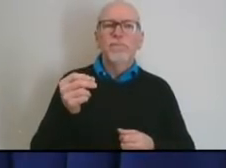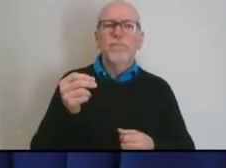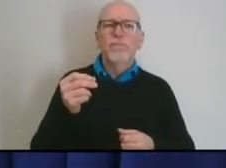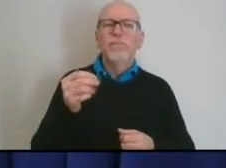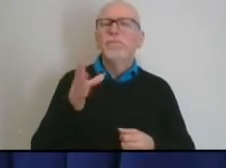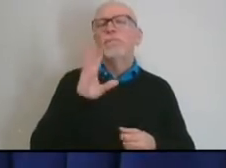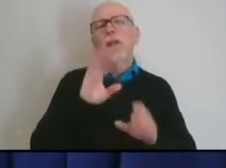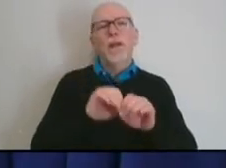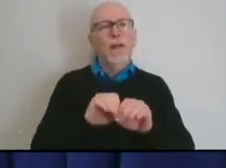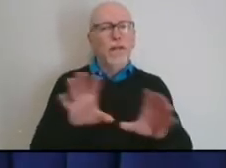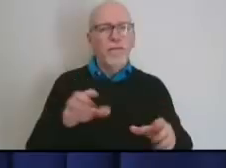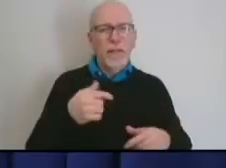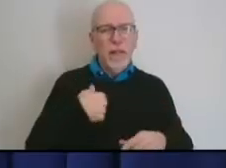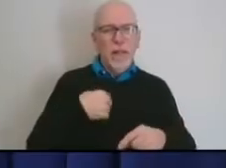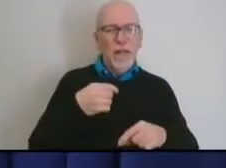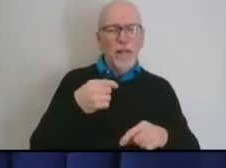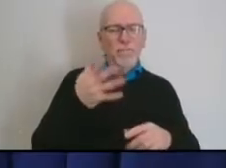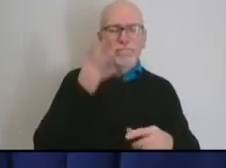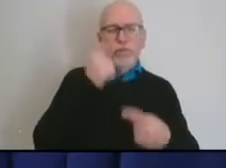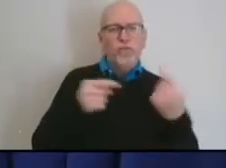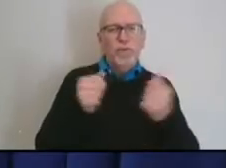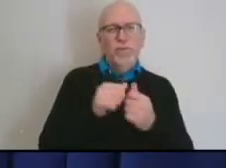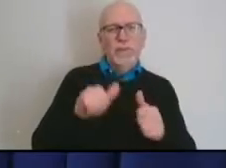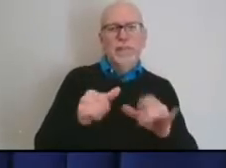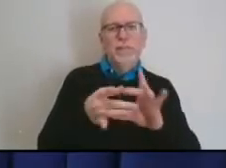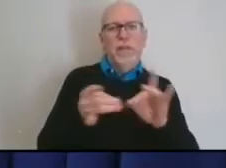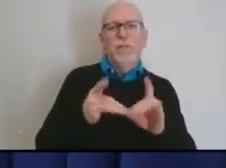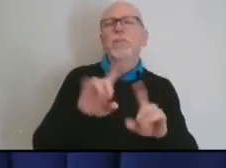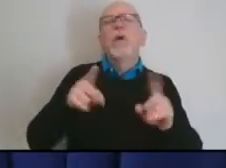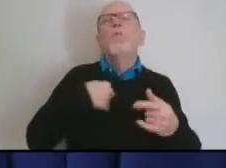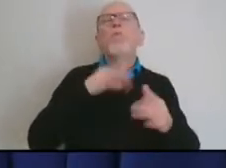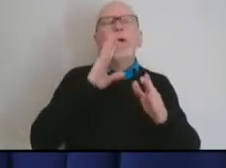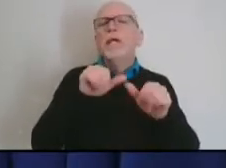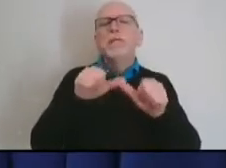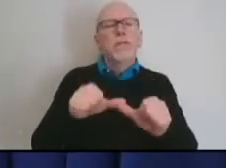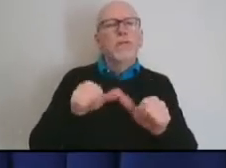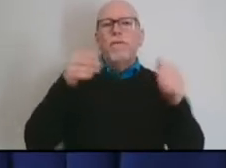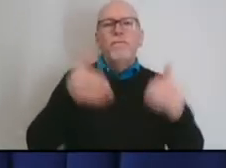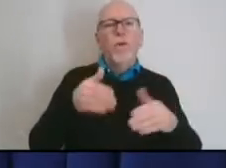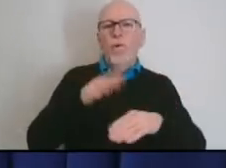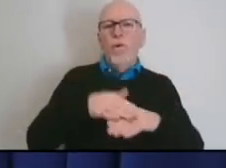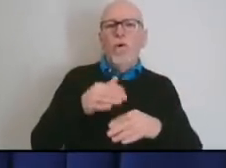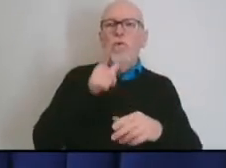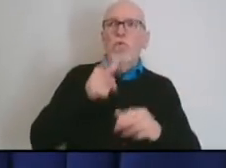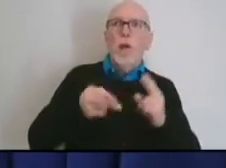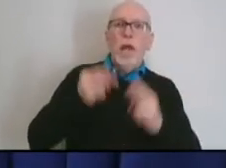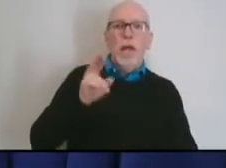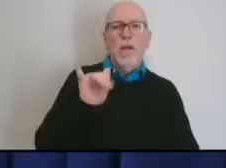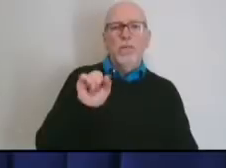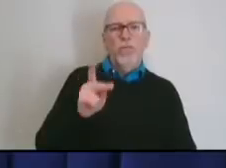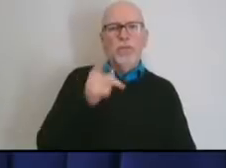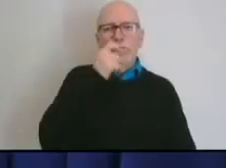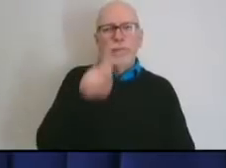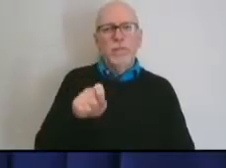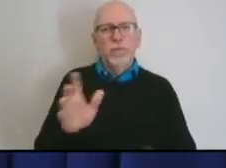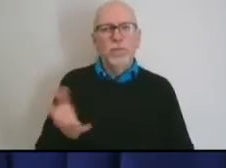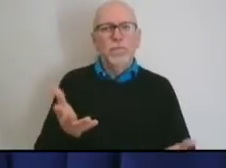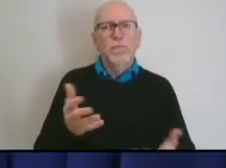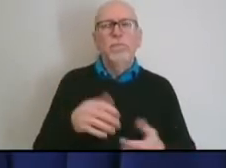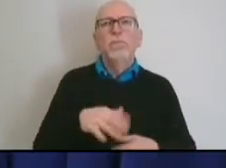obviously I just couldn't disagree with that more. So we'll continue to focus on the most at risk, and